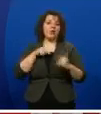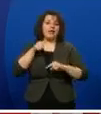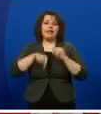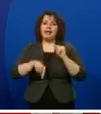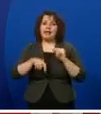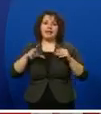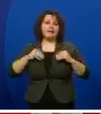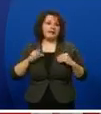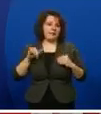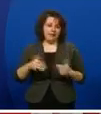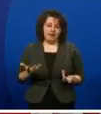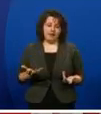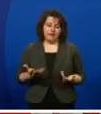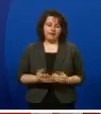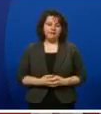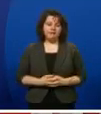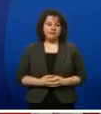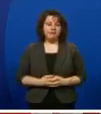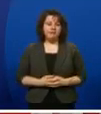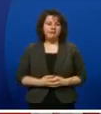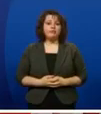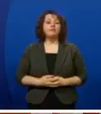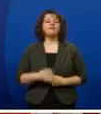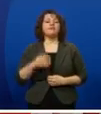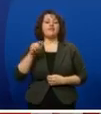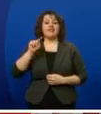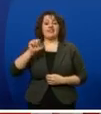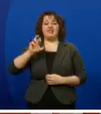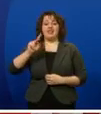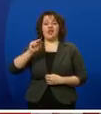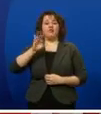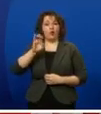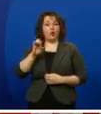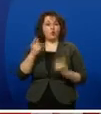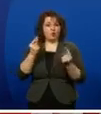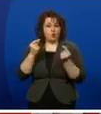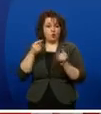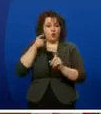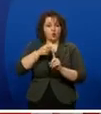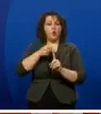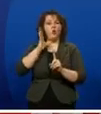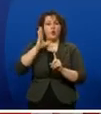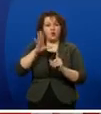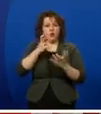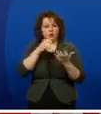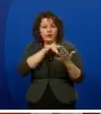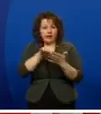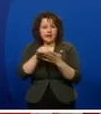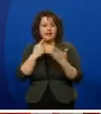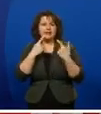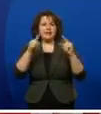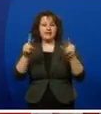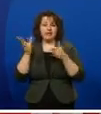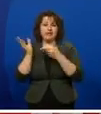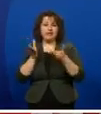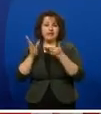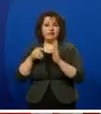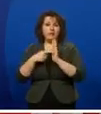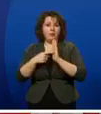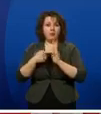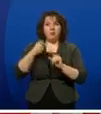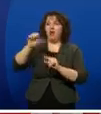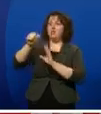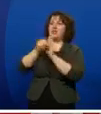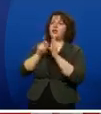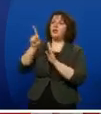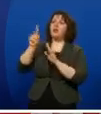cannot accept. Some of our actions for this task force will be to study successful delivery models from other states.